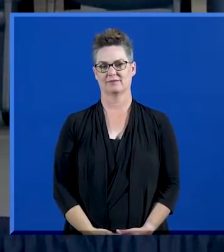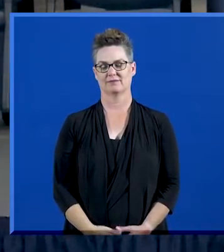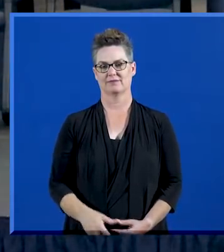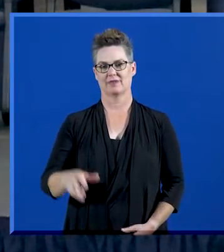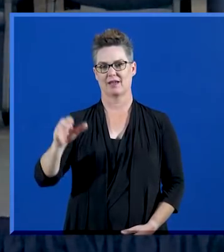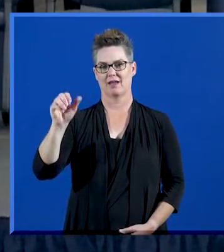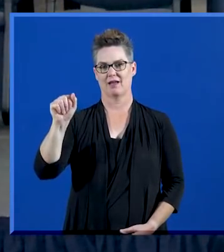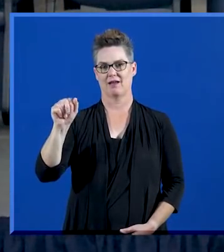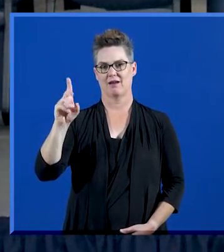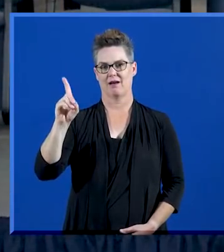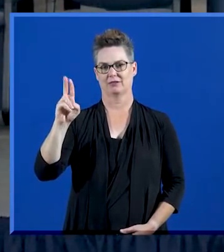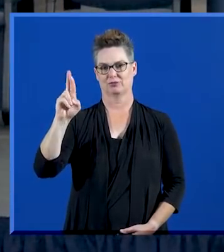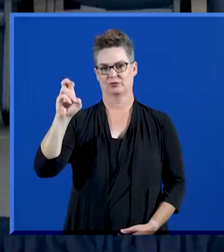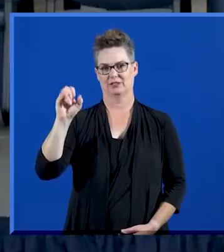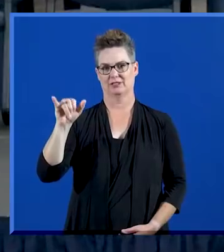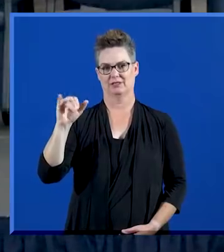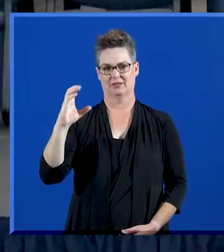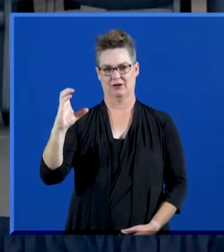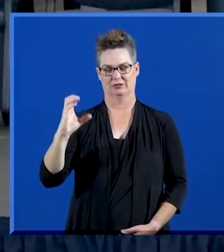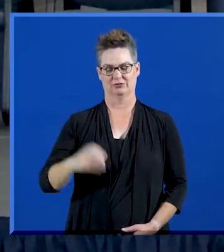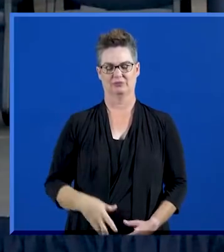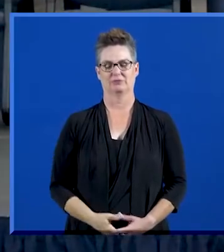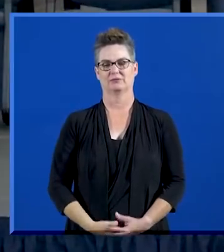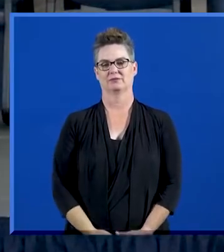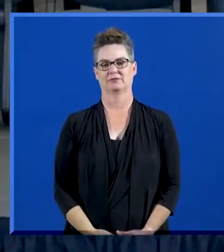Audrey Cottrell.